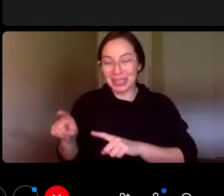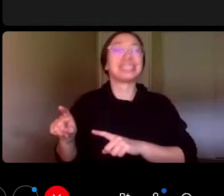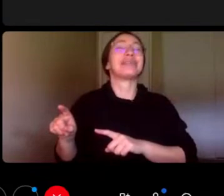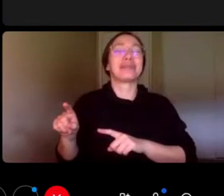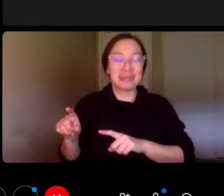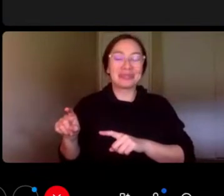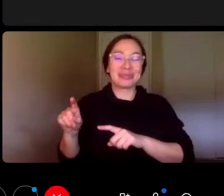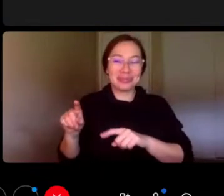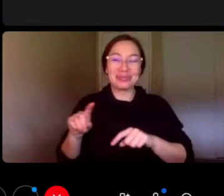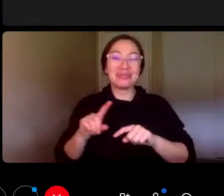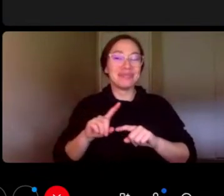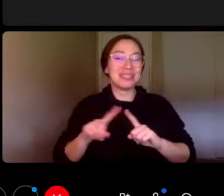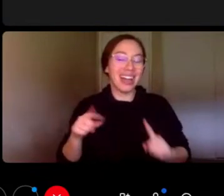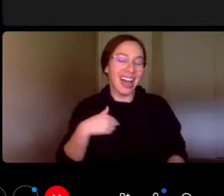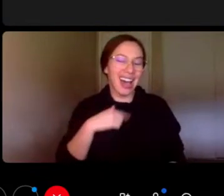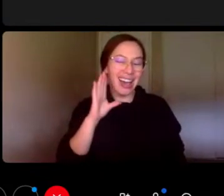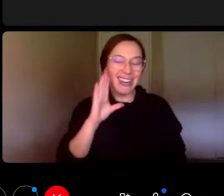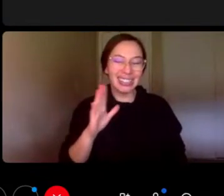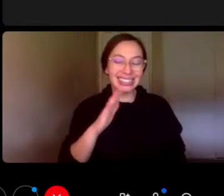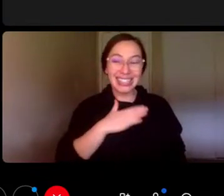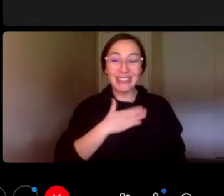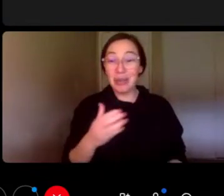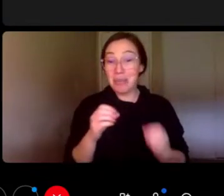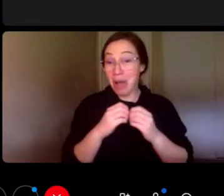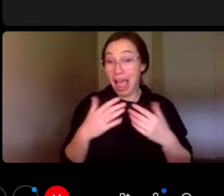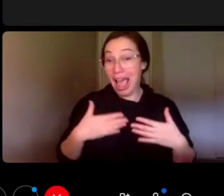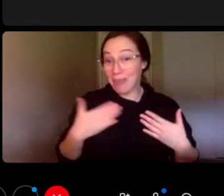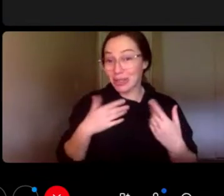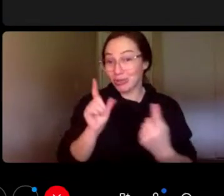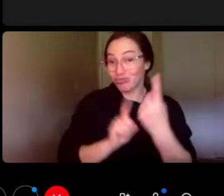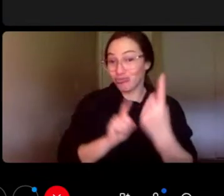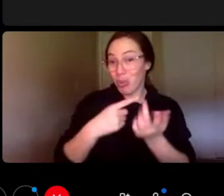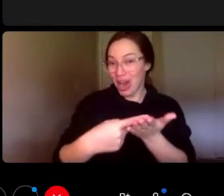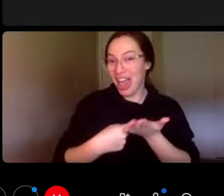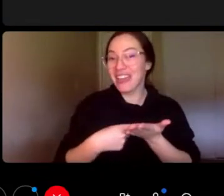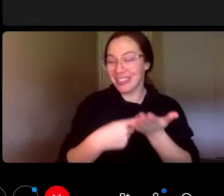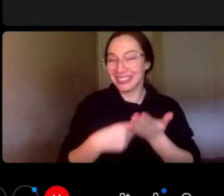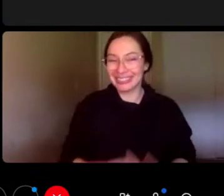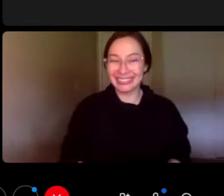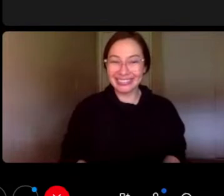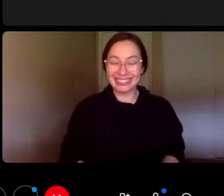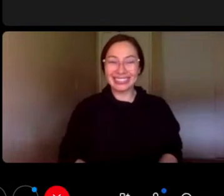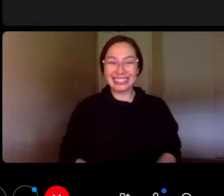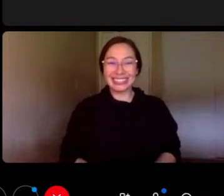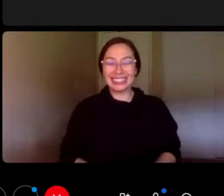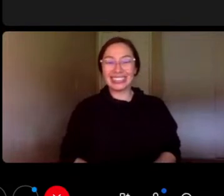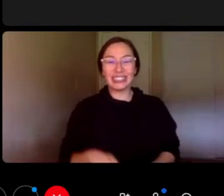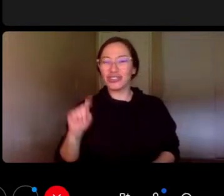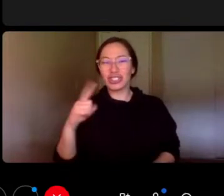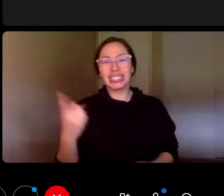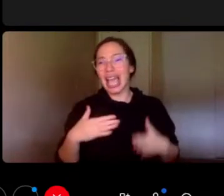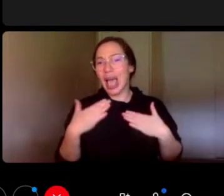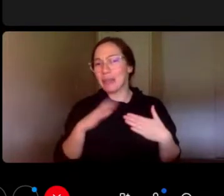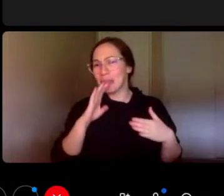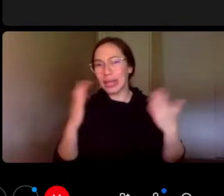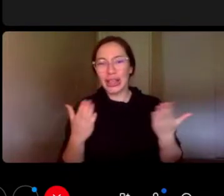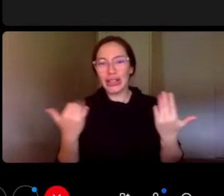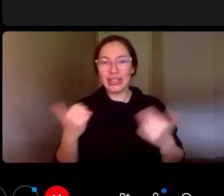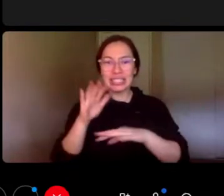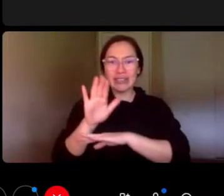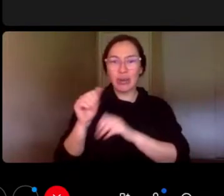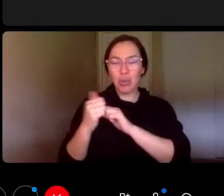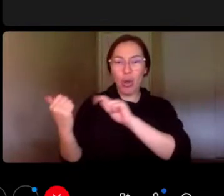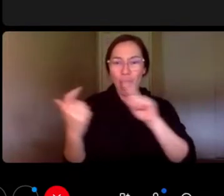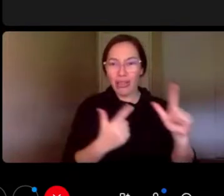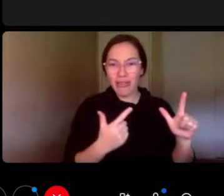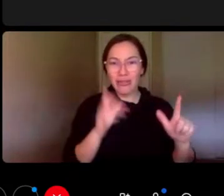will definitely be more happy to talk to you one-on-one about that. But just happy to be here this evening with all of you, honestly.